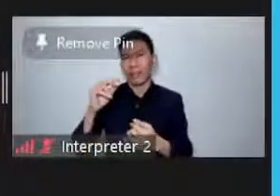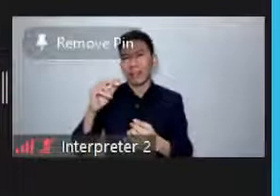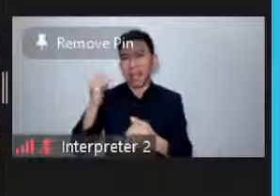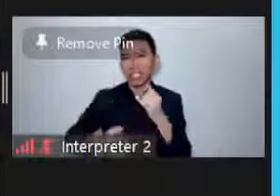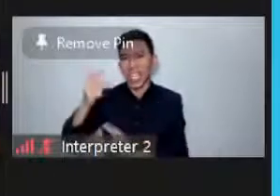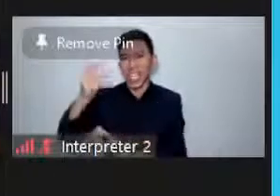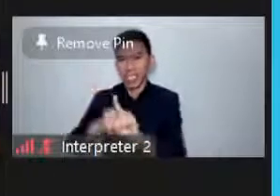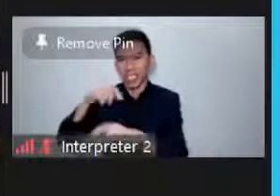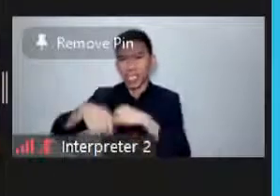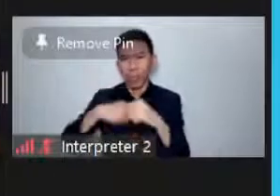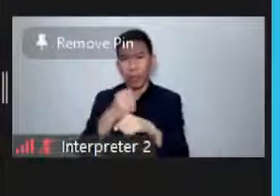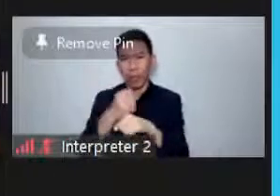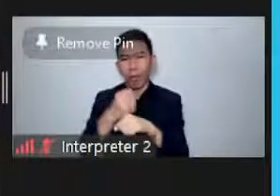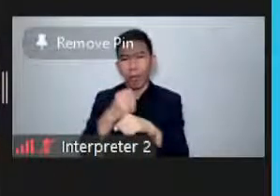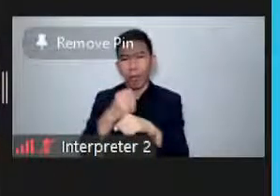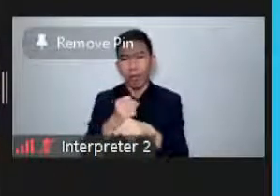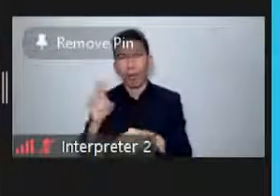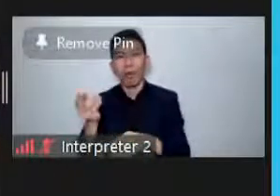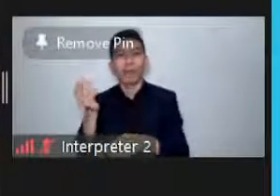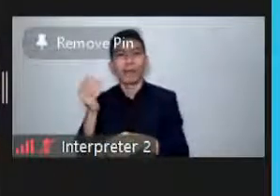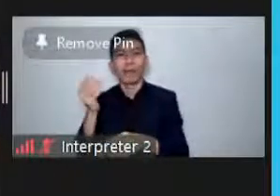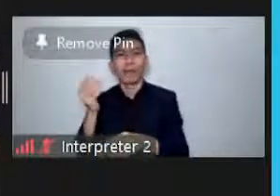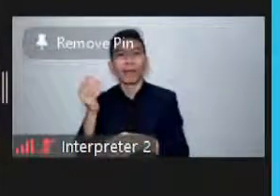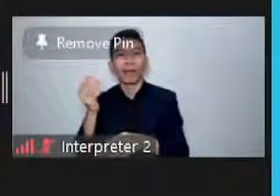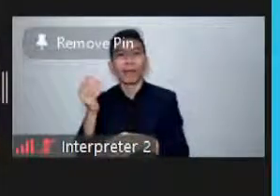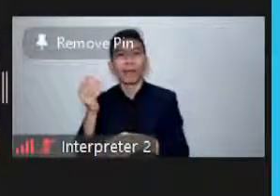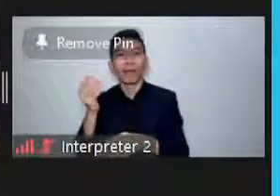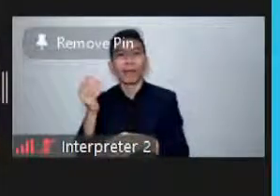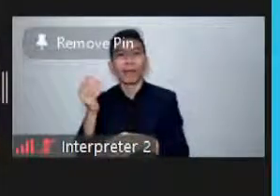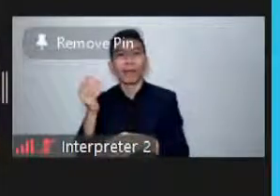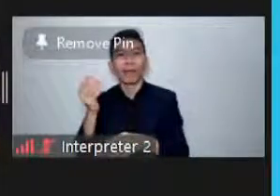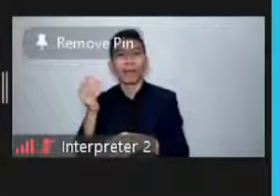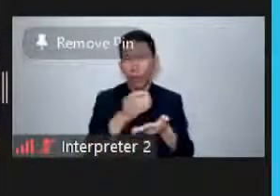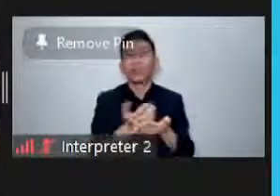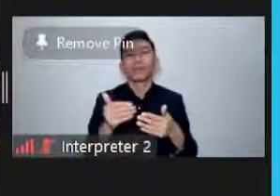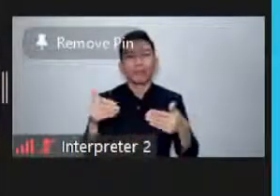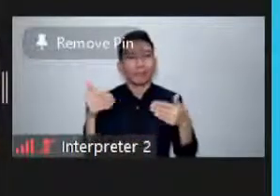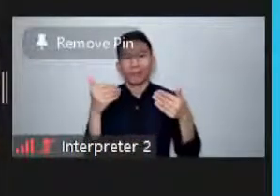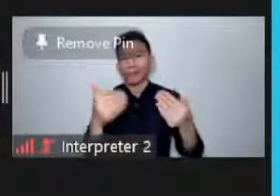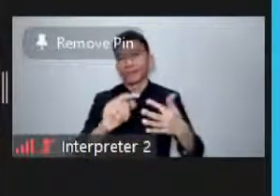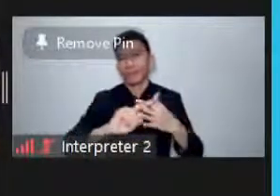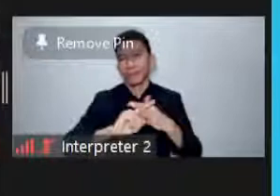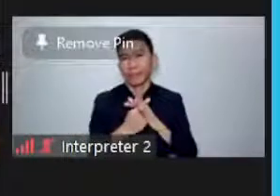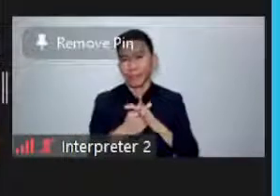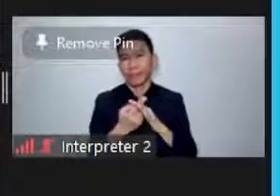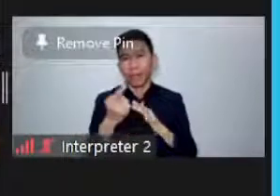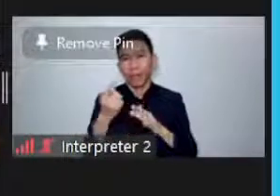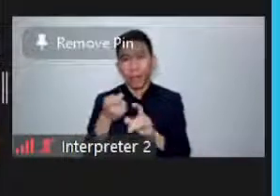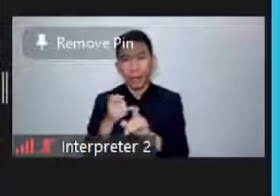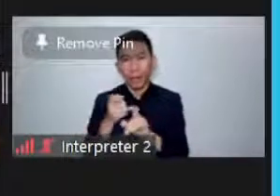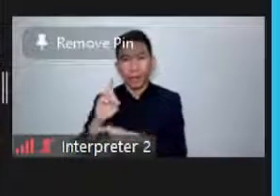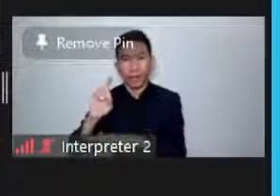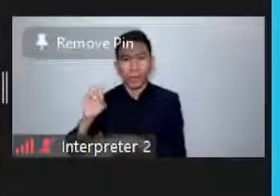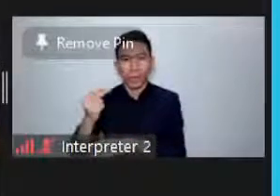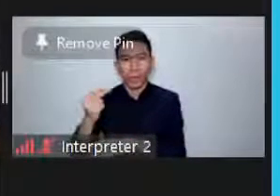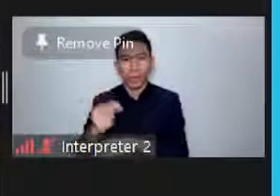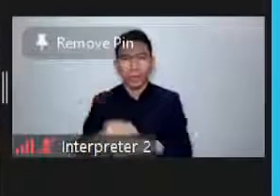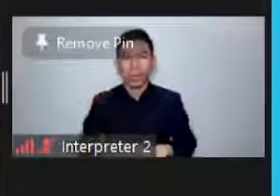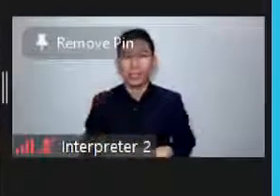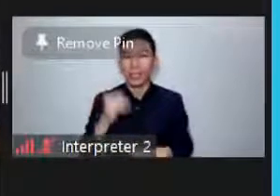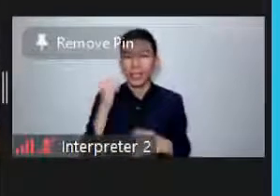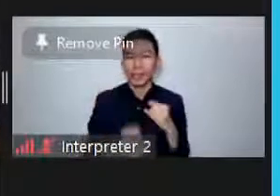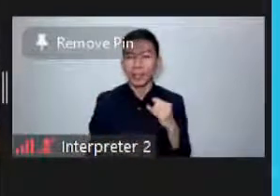training course will be rolled out next year by the regional offices of DOH. Lastly, launched this month is the